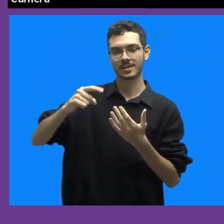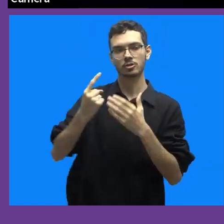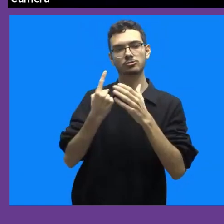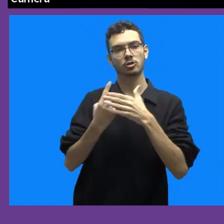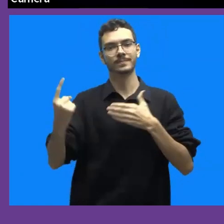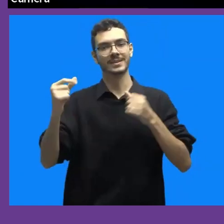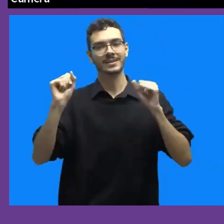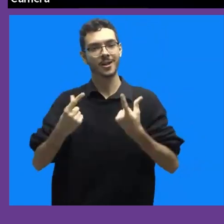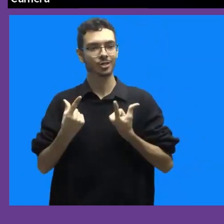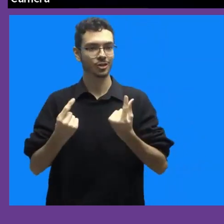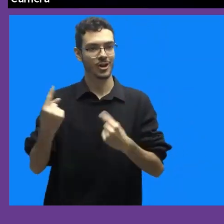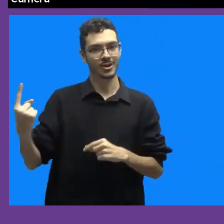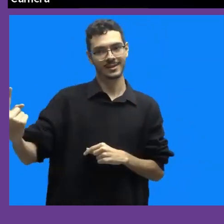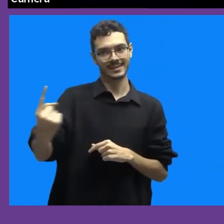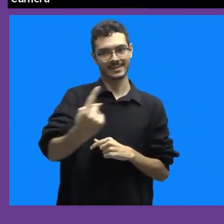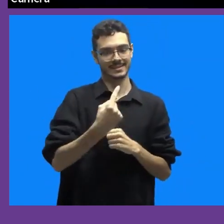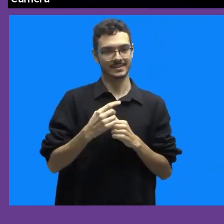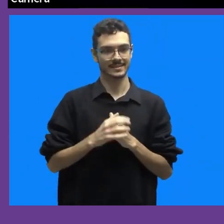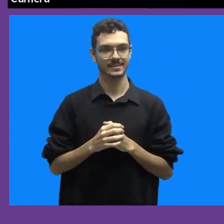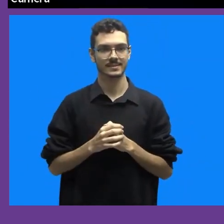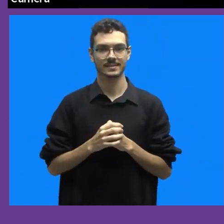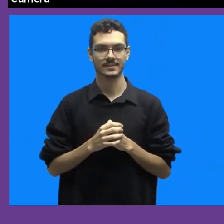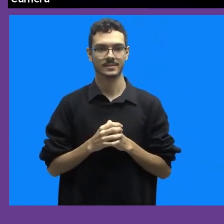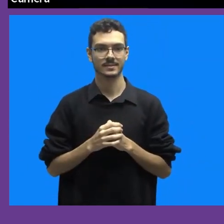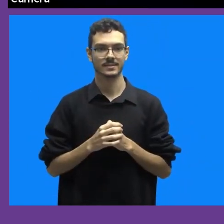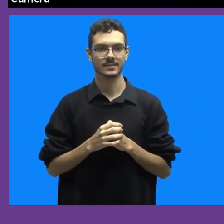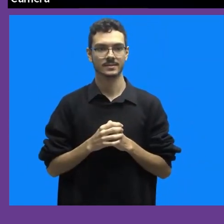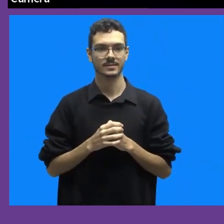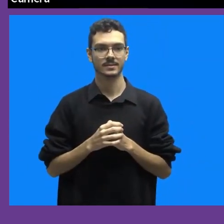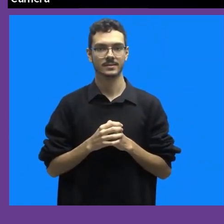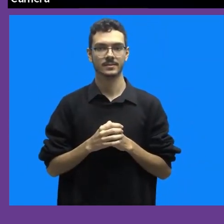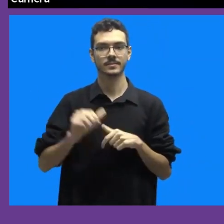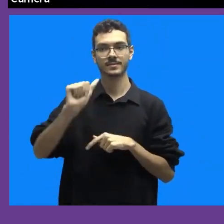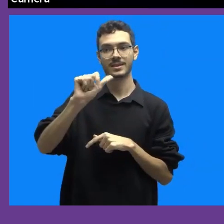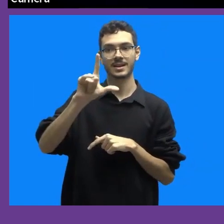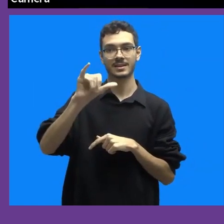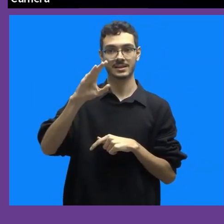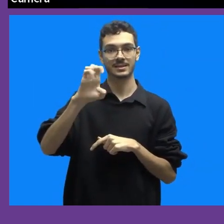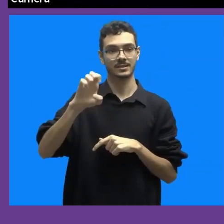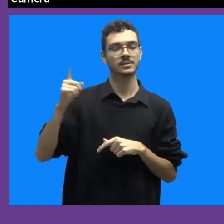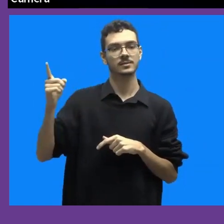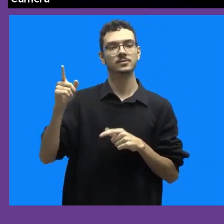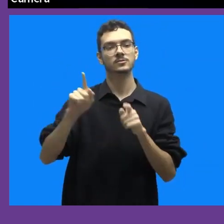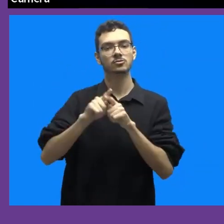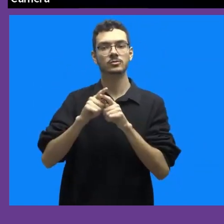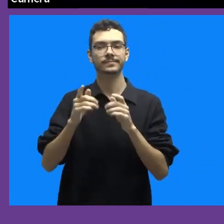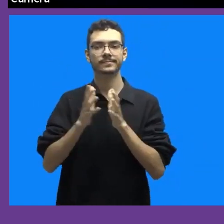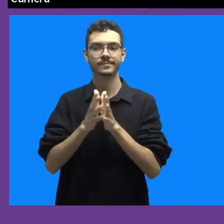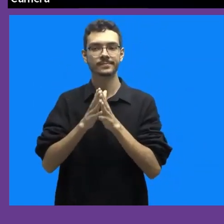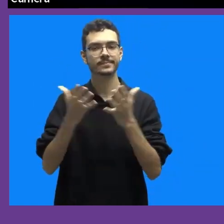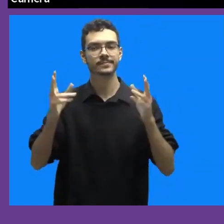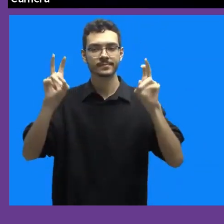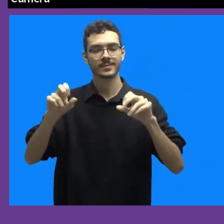experiment these kind of tools that act as rehabilitation tools for the users